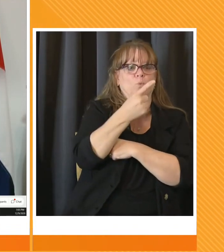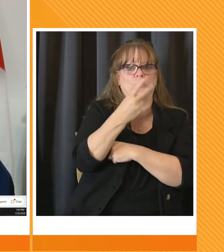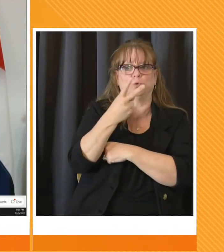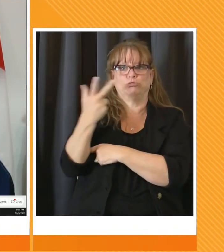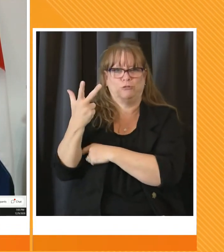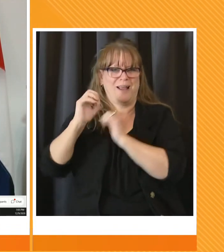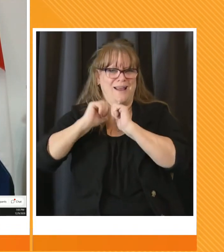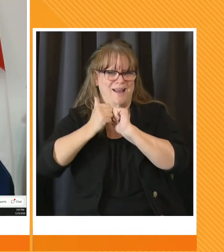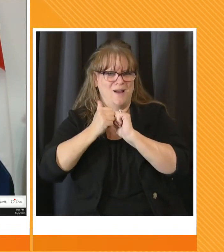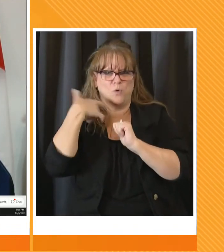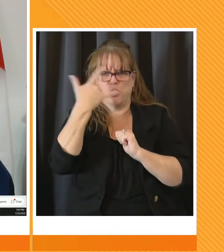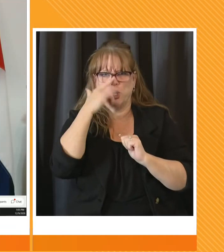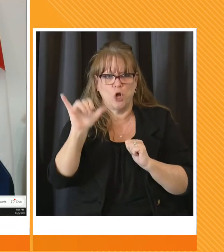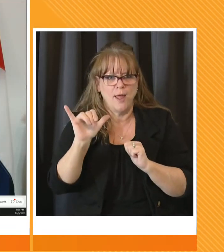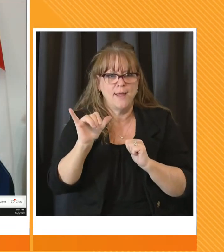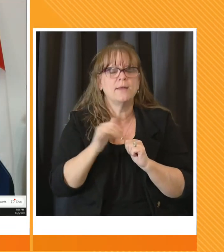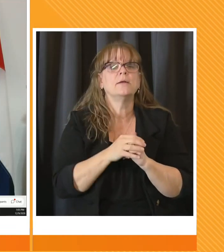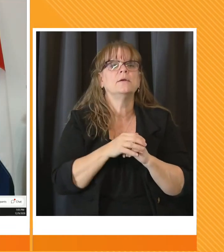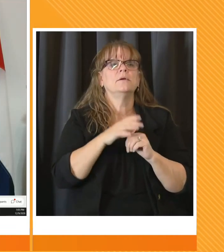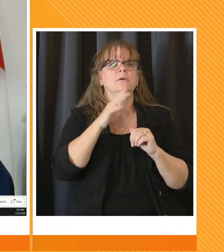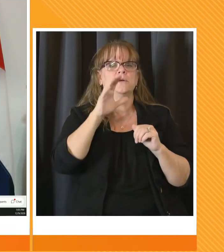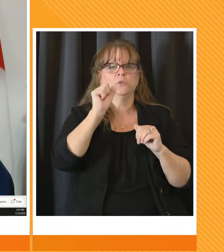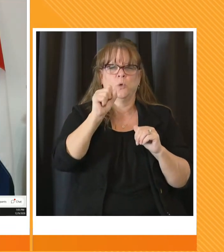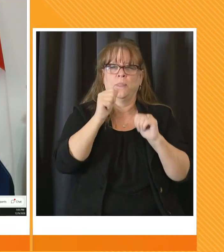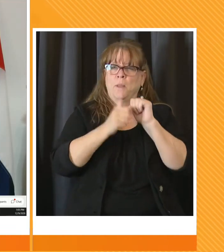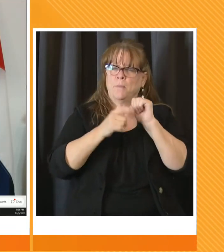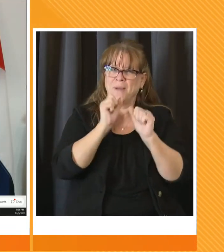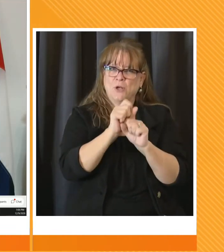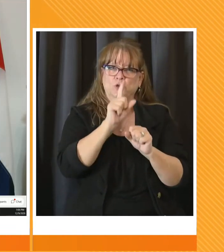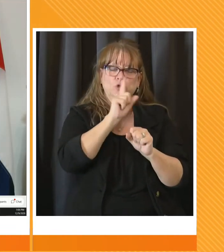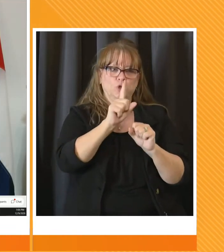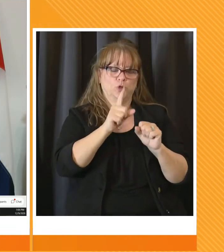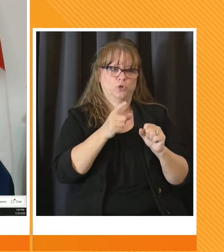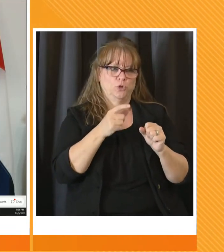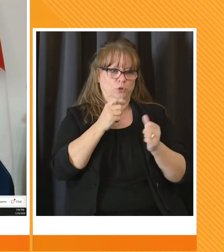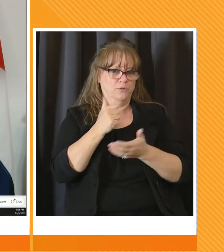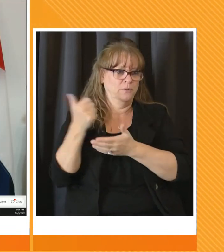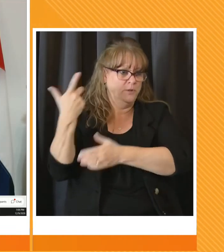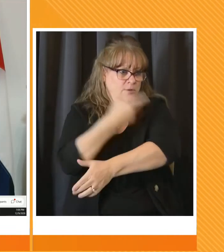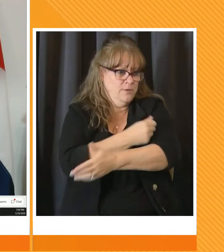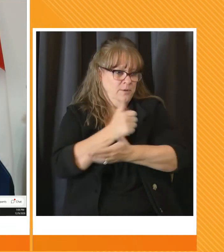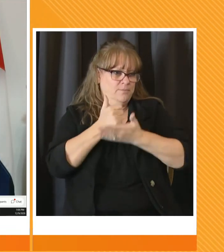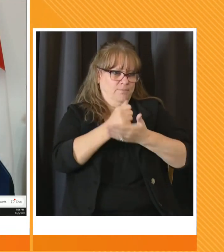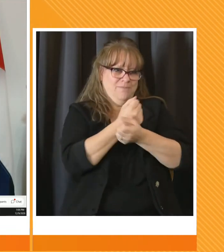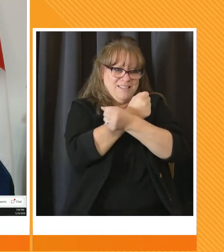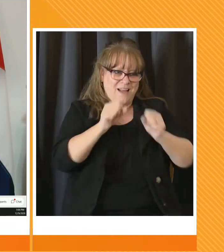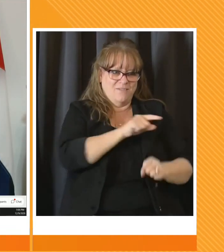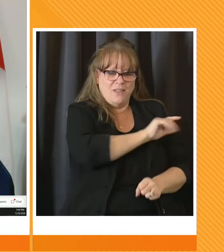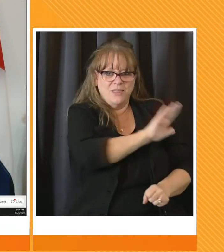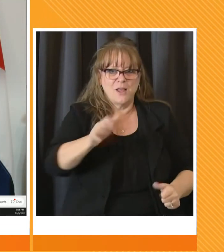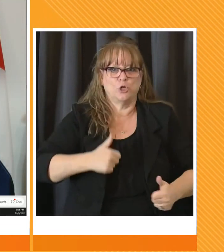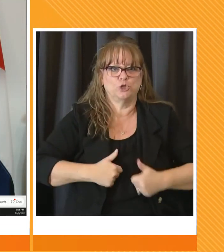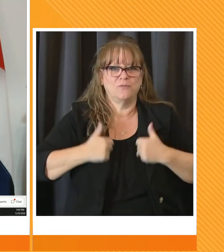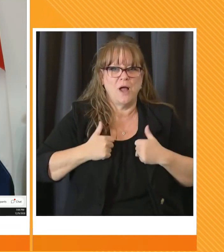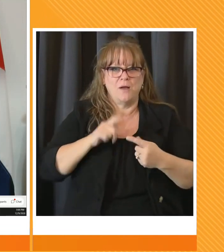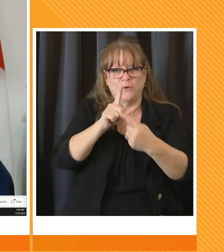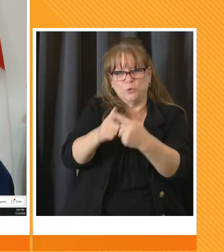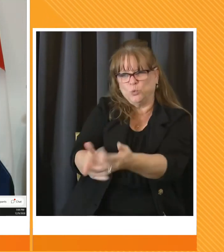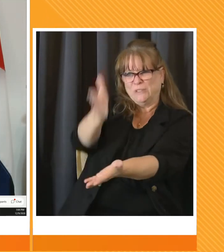and end the health crisis and the pandemic as soon as possible. That means, of course, prioritizing our most at